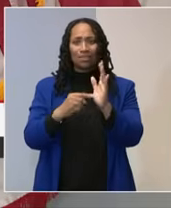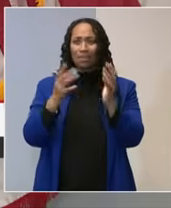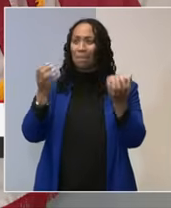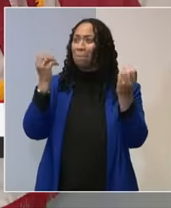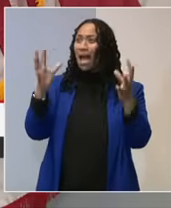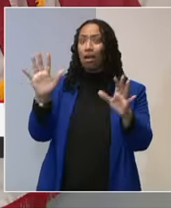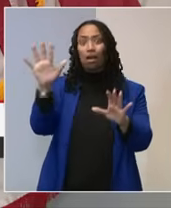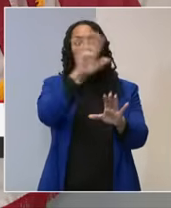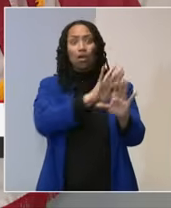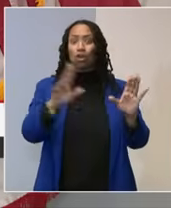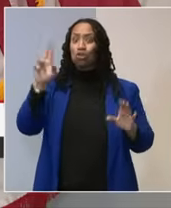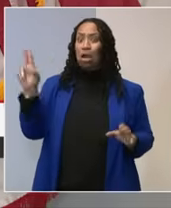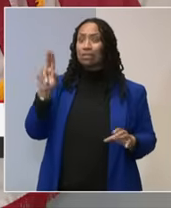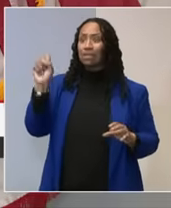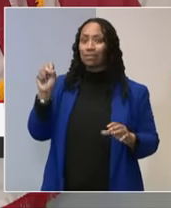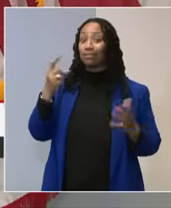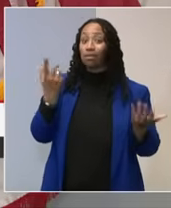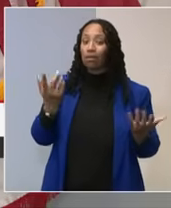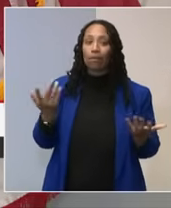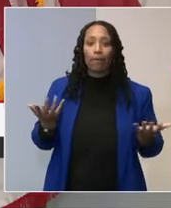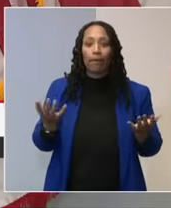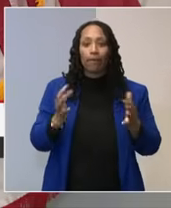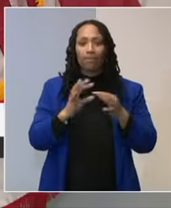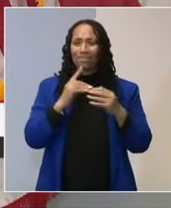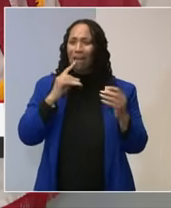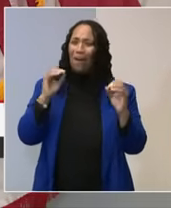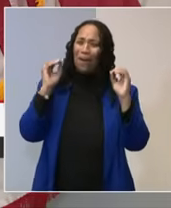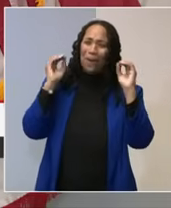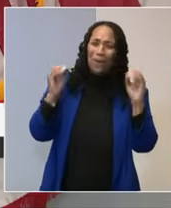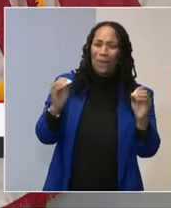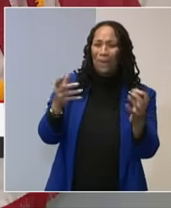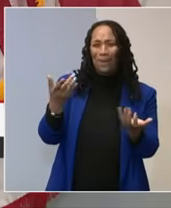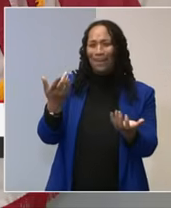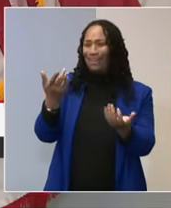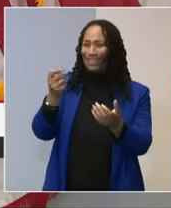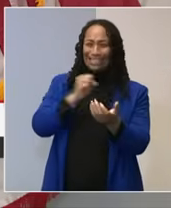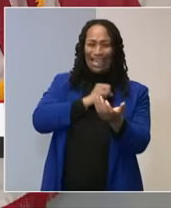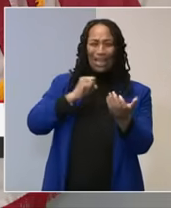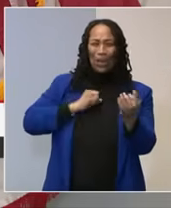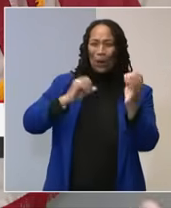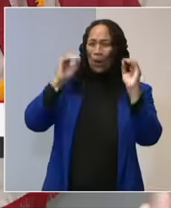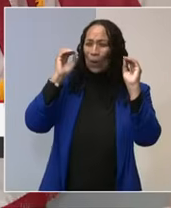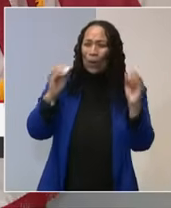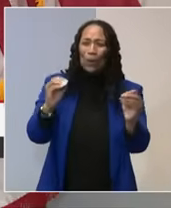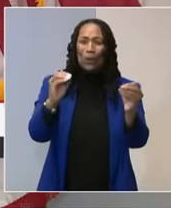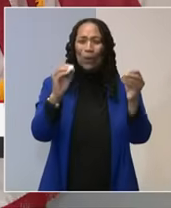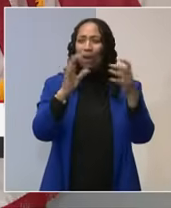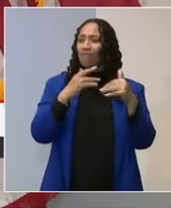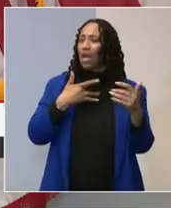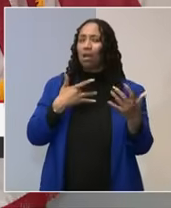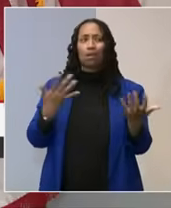would make our policy objectives nationally more palatable. Tom.